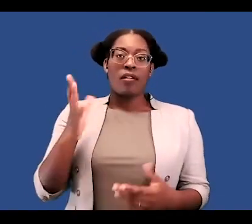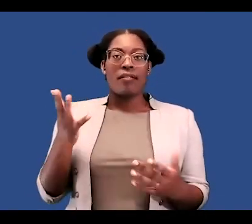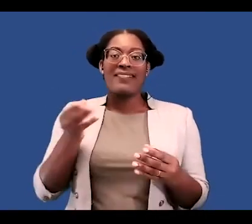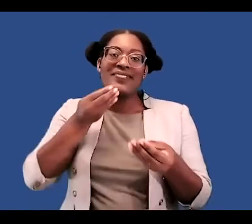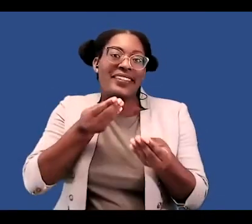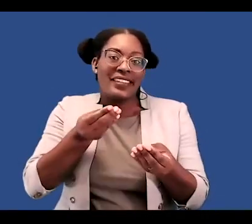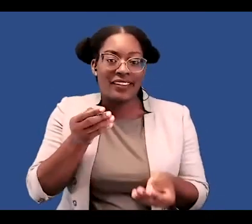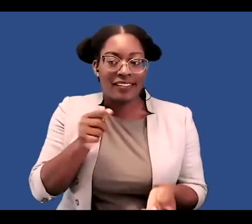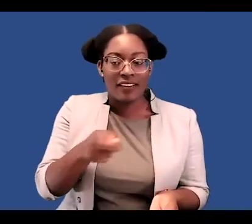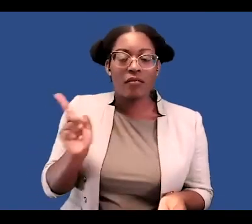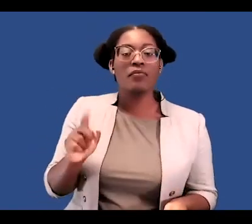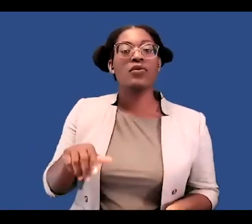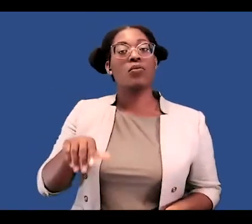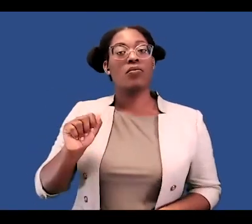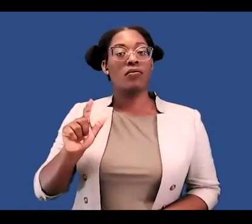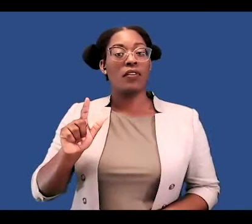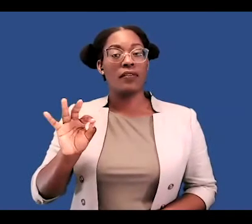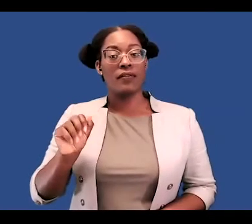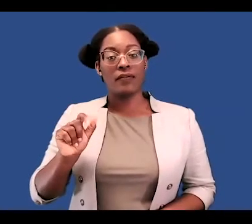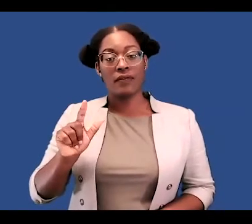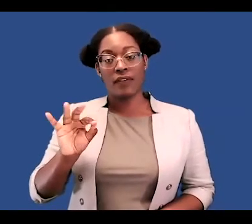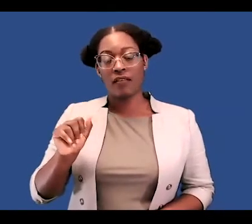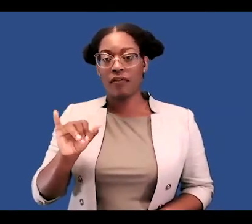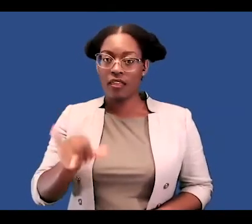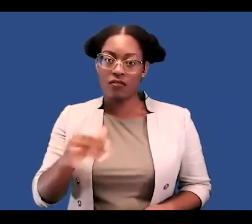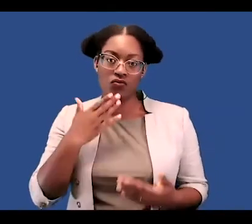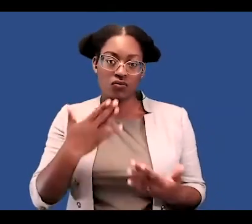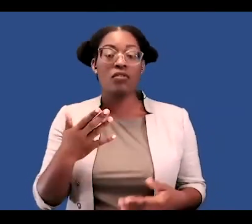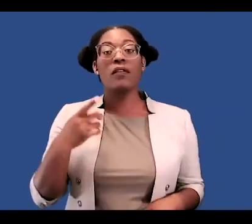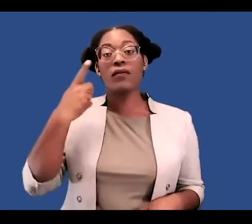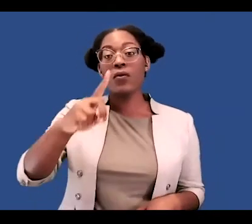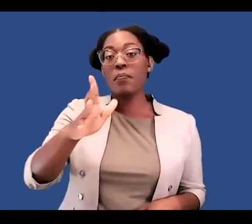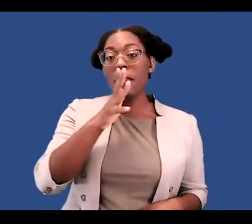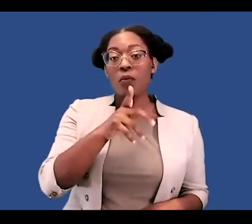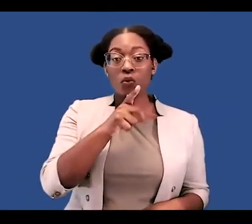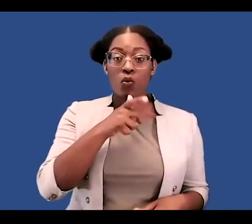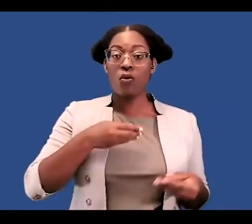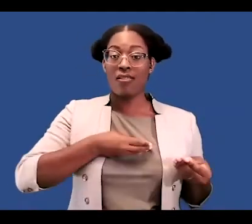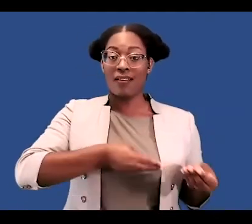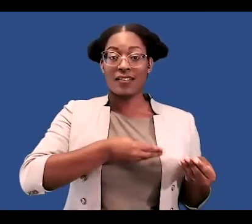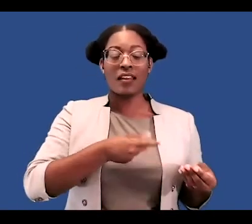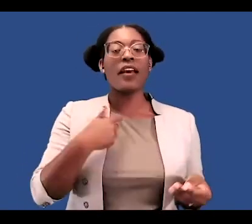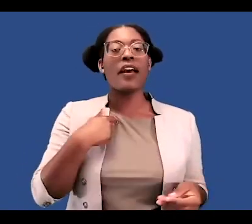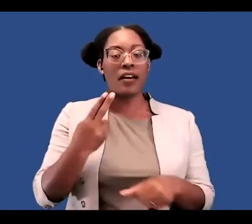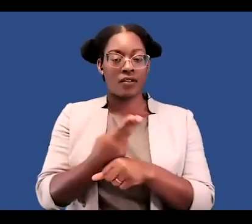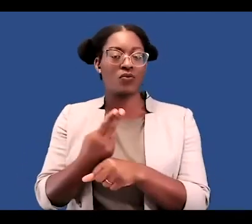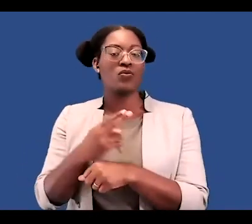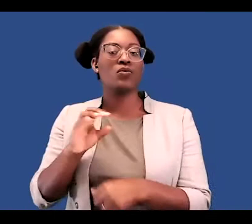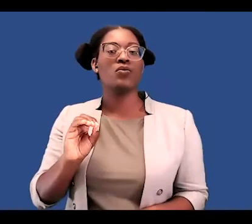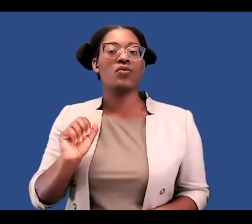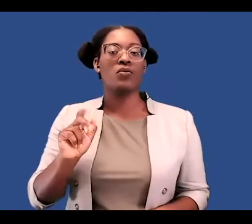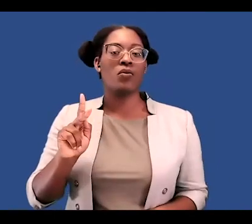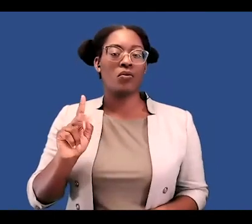them, right? So alfalfa is good for that. When I'm working with mothers who are lactating, I use oat straw. If it's for someone